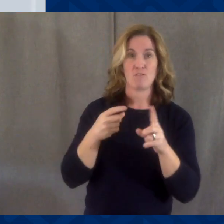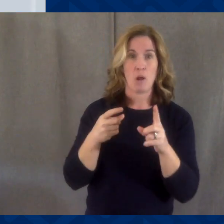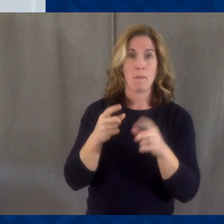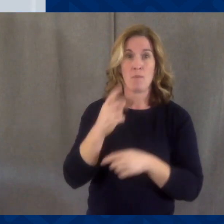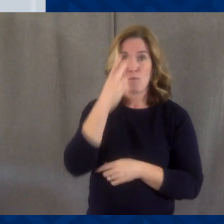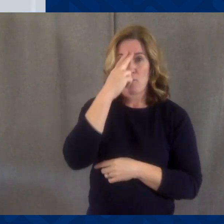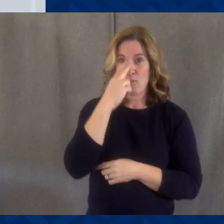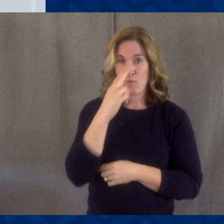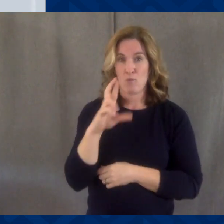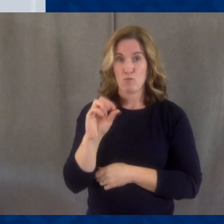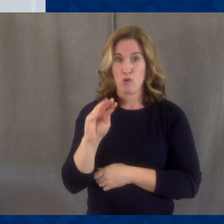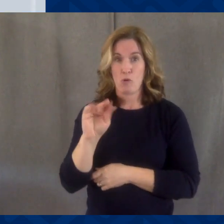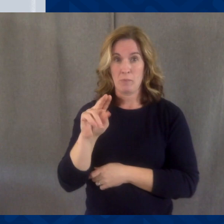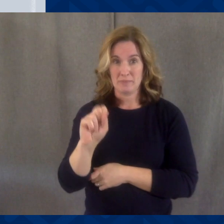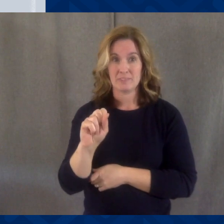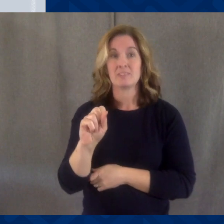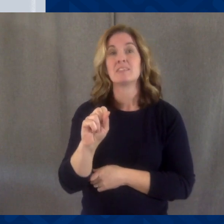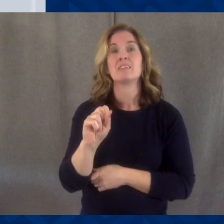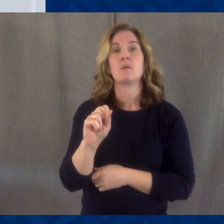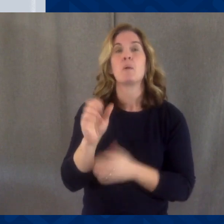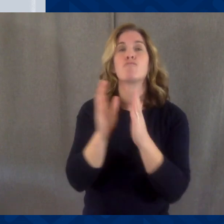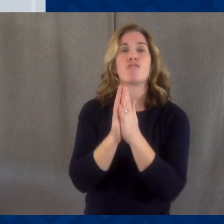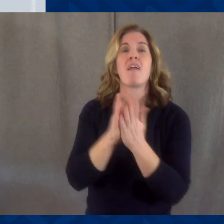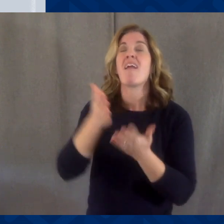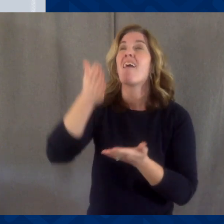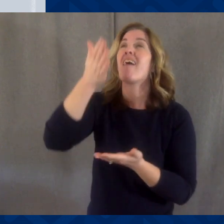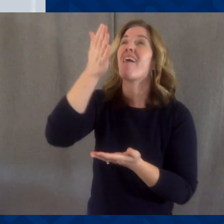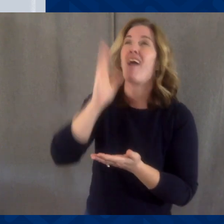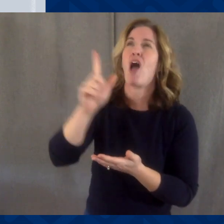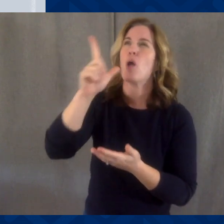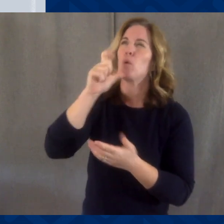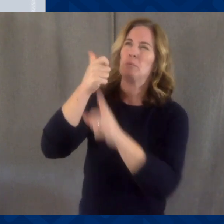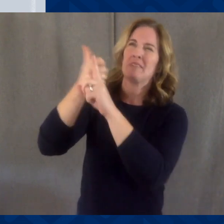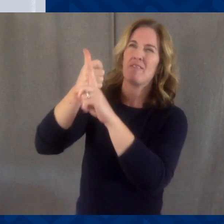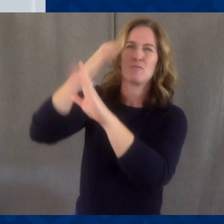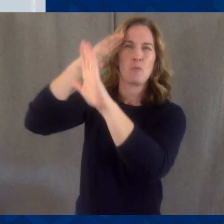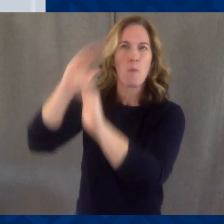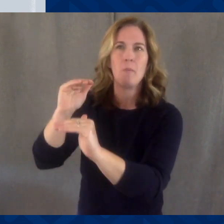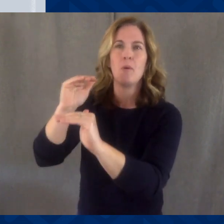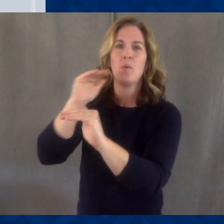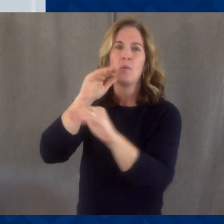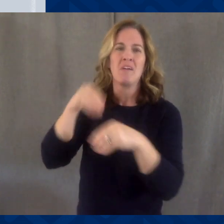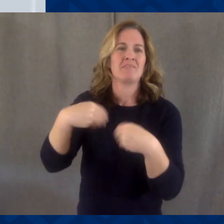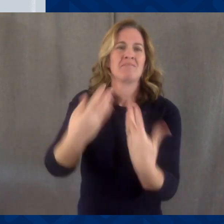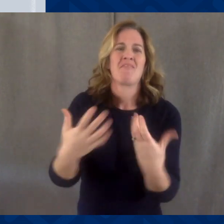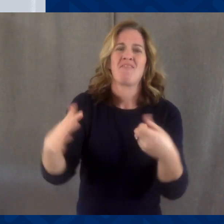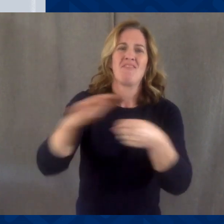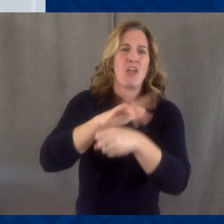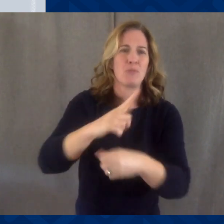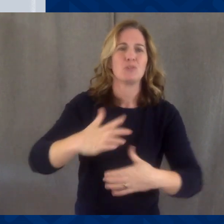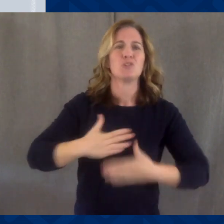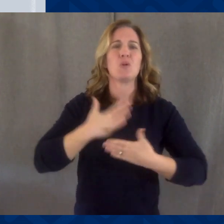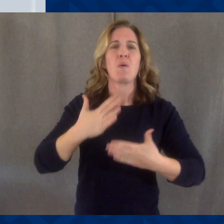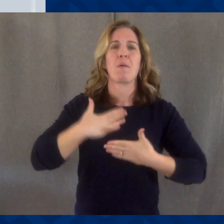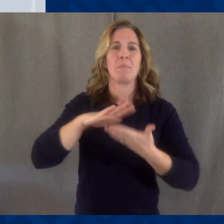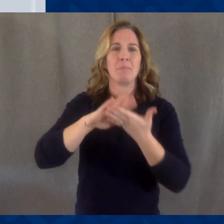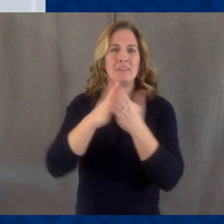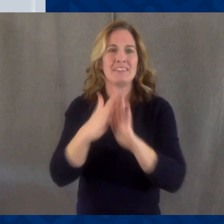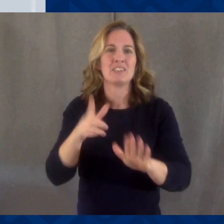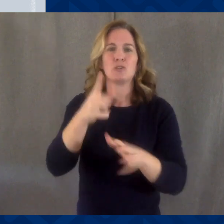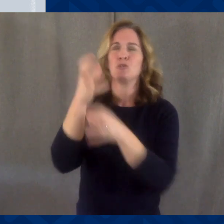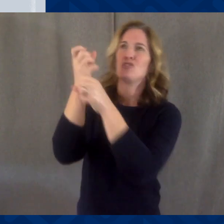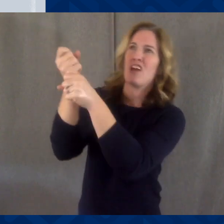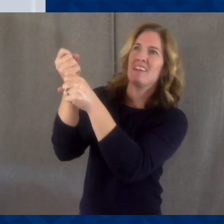for you that the God of hope would fill you with all joy and peace as you trust in him so that you may overflow